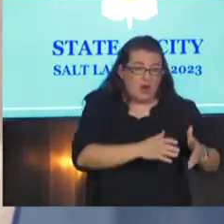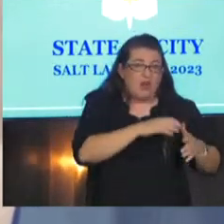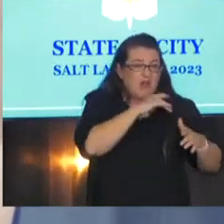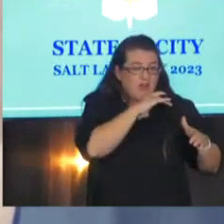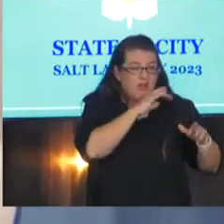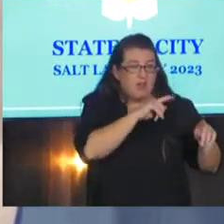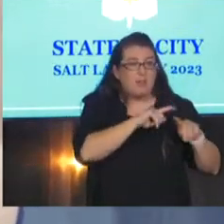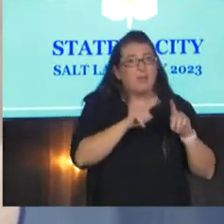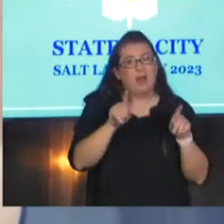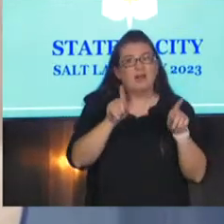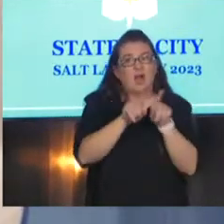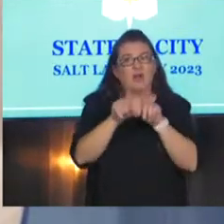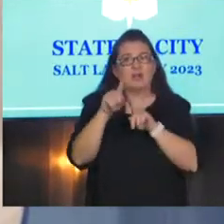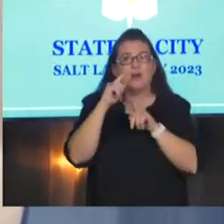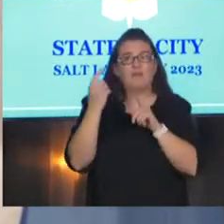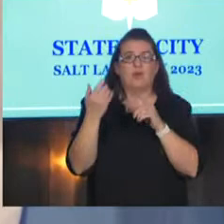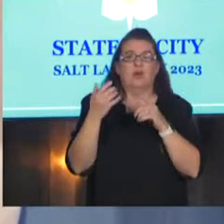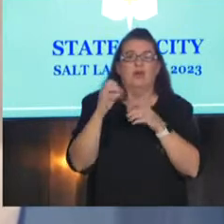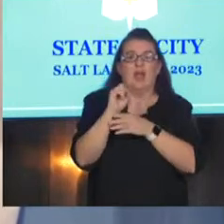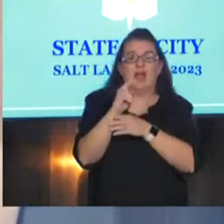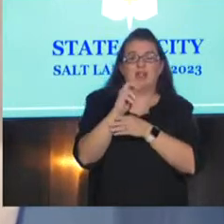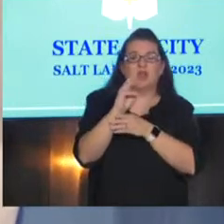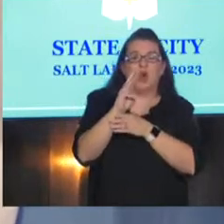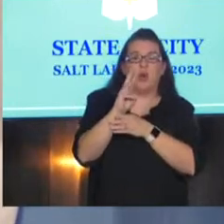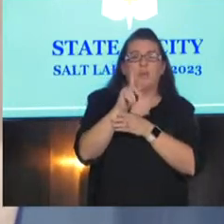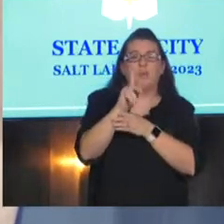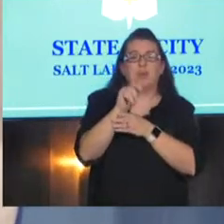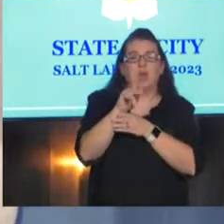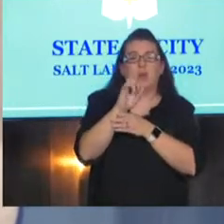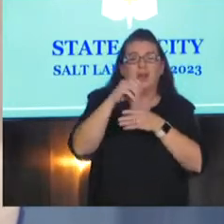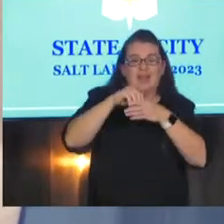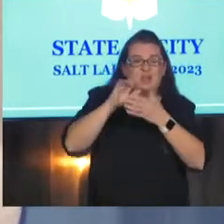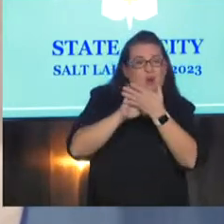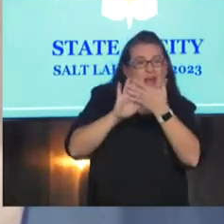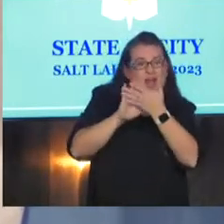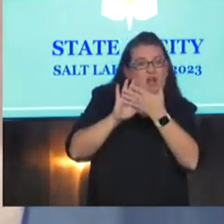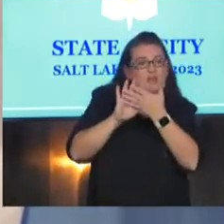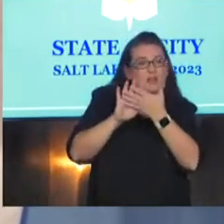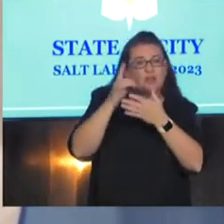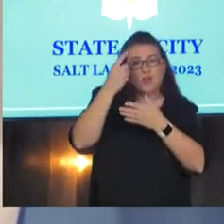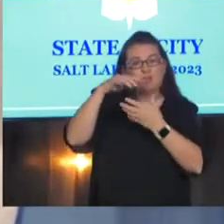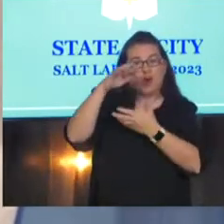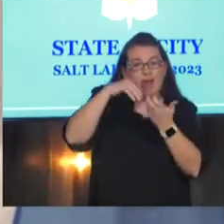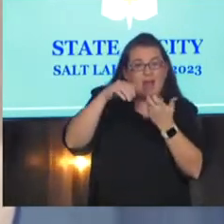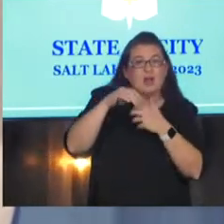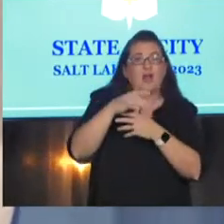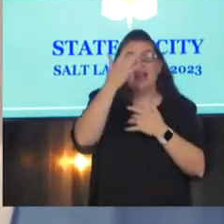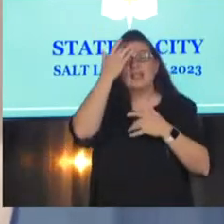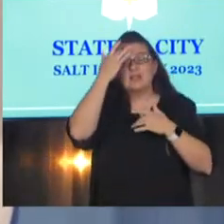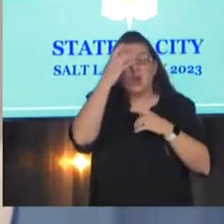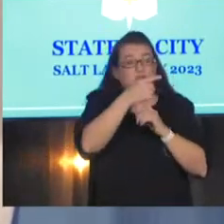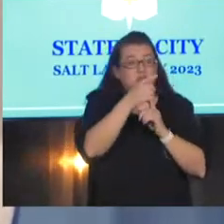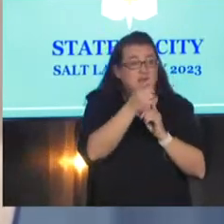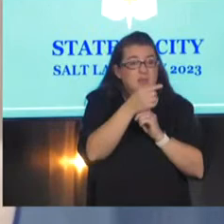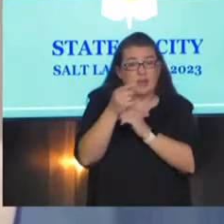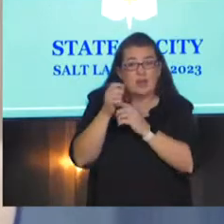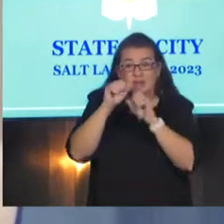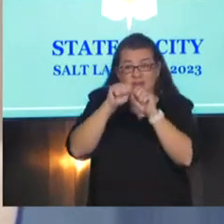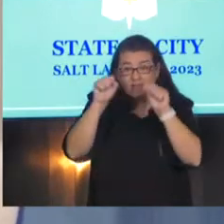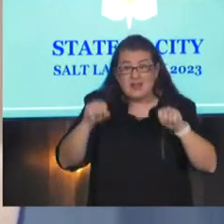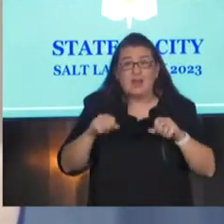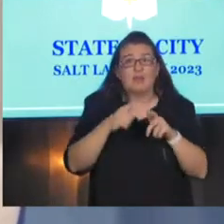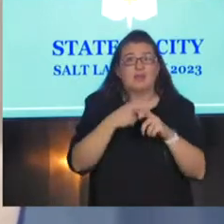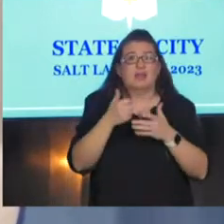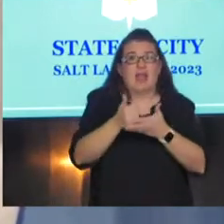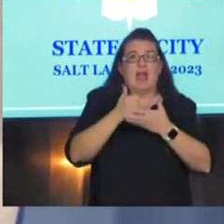for clean electric-powered snowblowers, indoor air filters, e-bikes, smart sprinklers, to help us all do